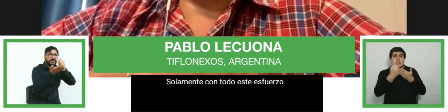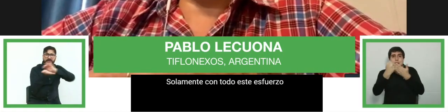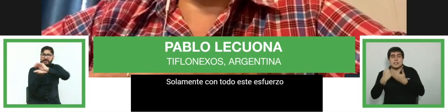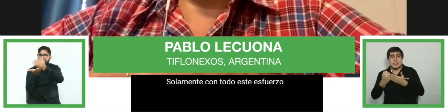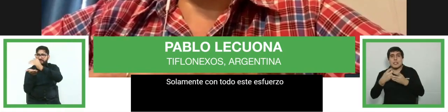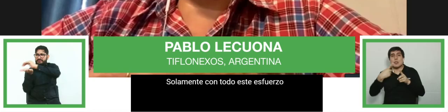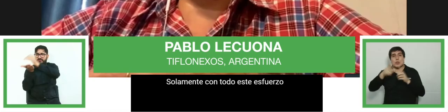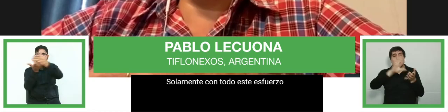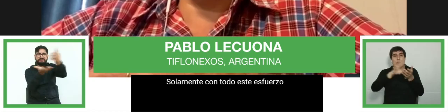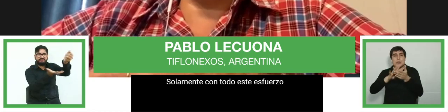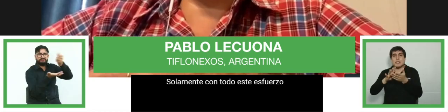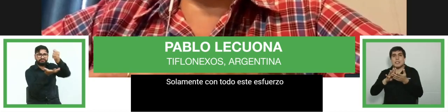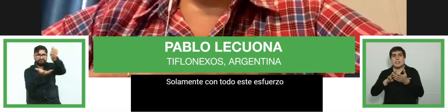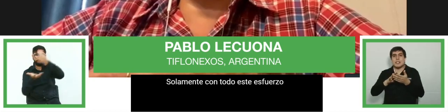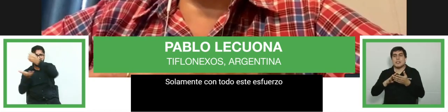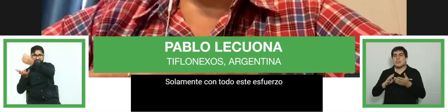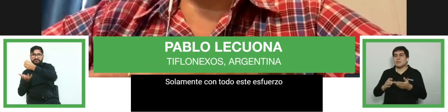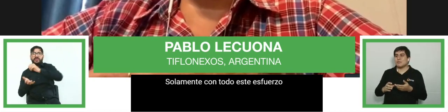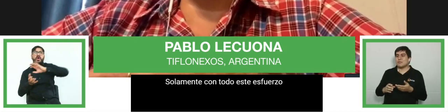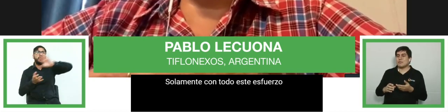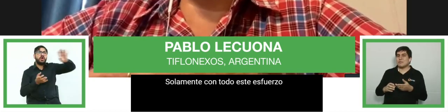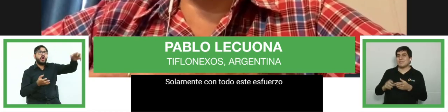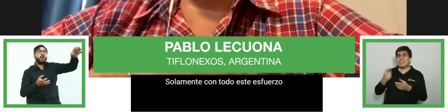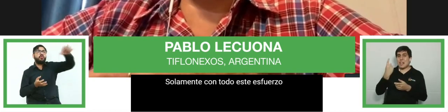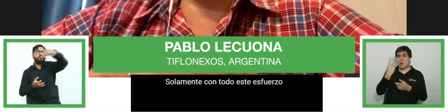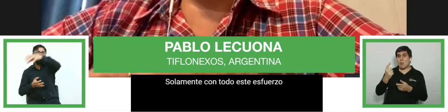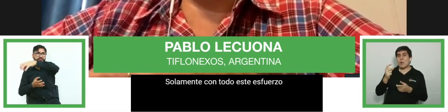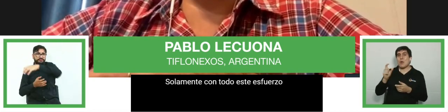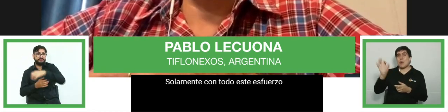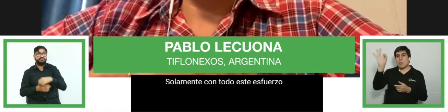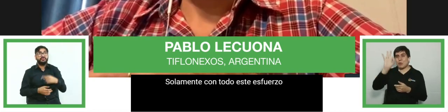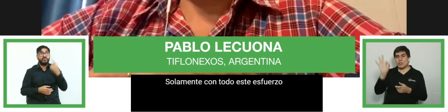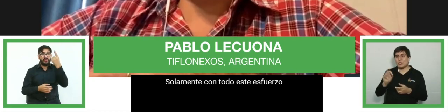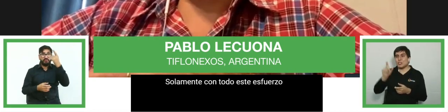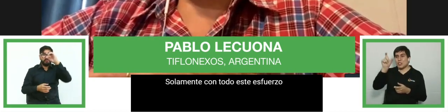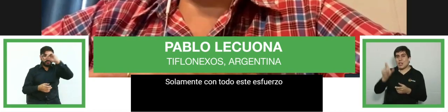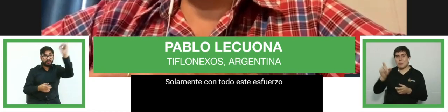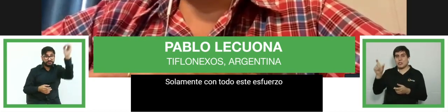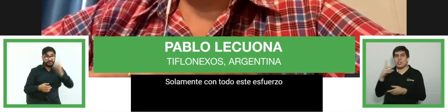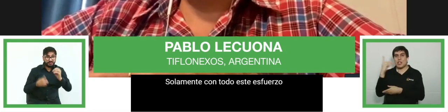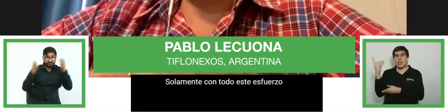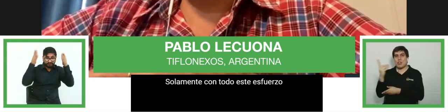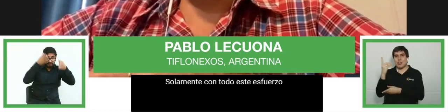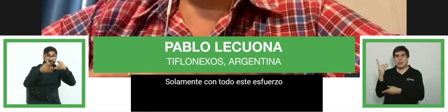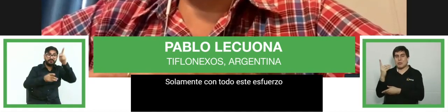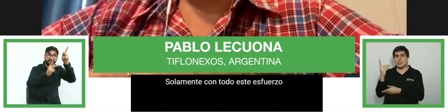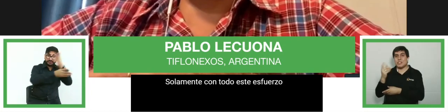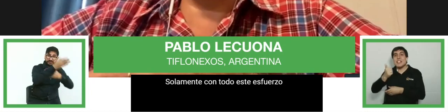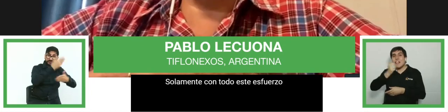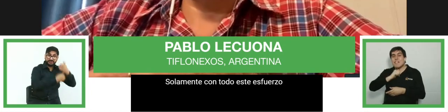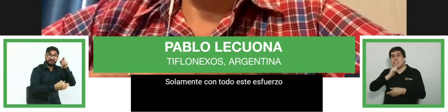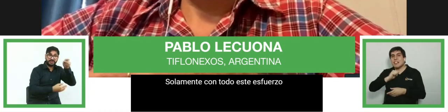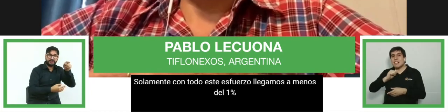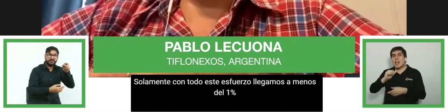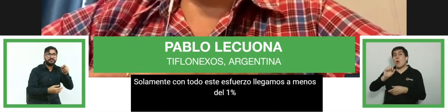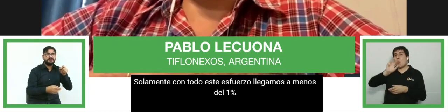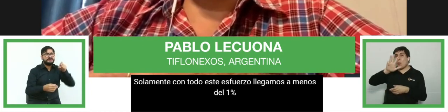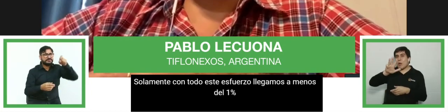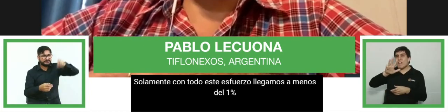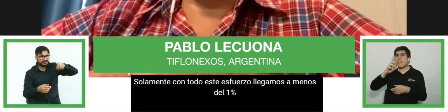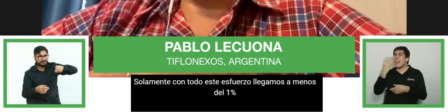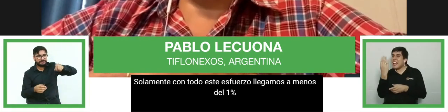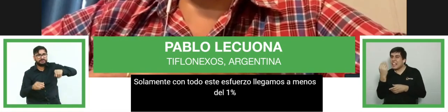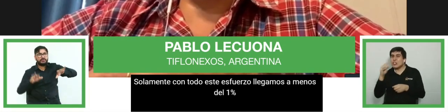than 1% of people with disabilities in Latin America. The rest are invisible. They can't access to basic